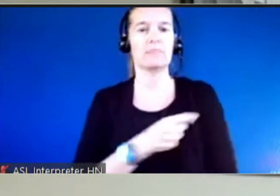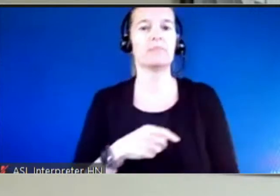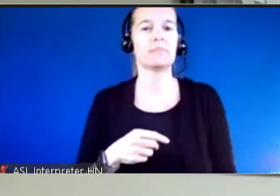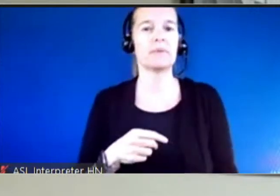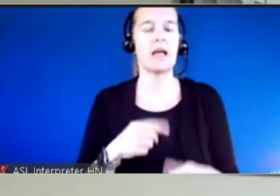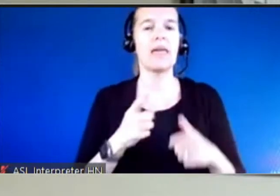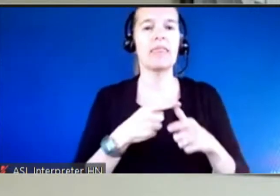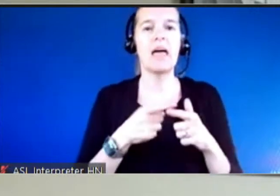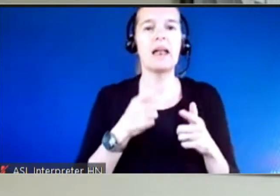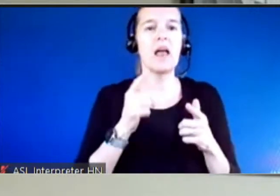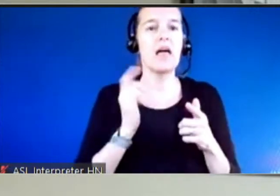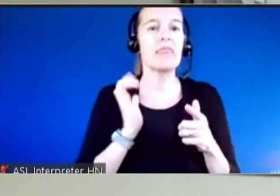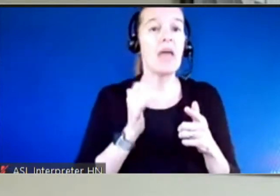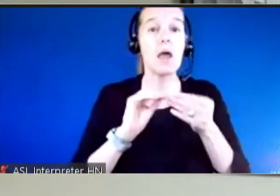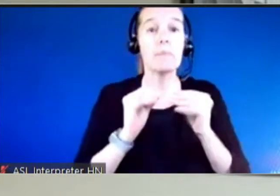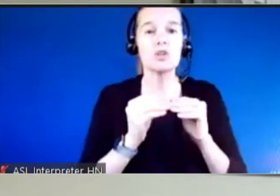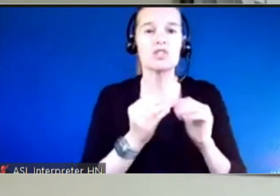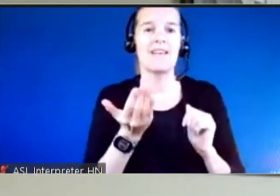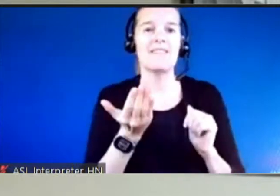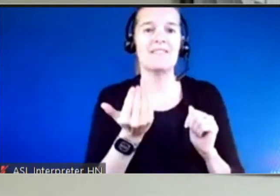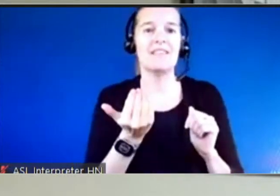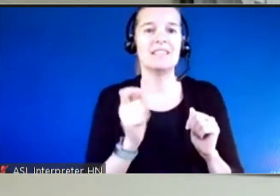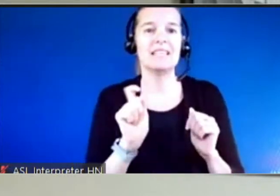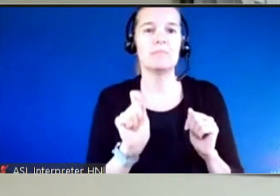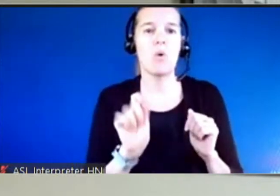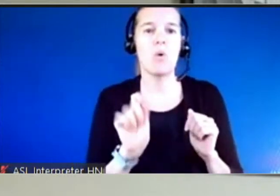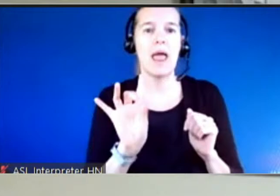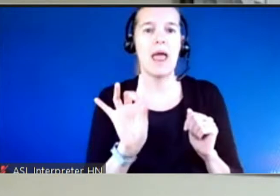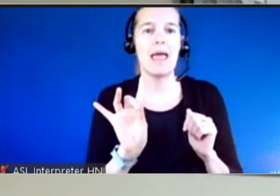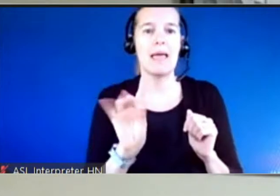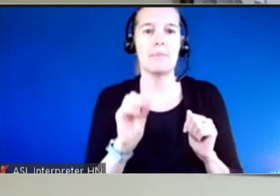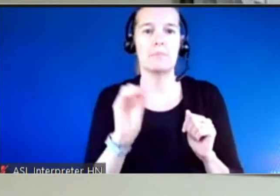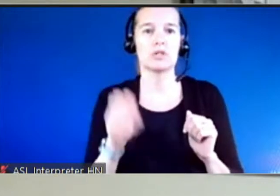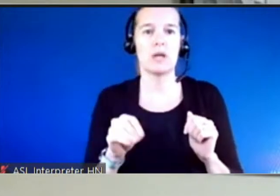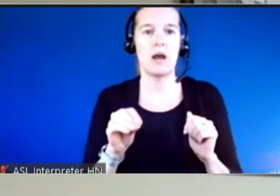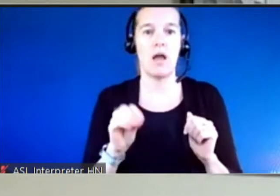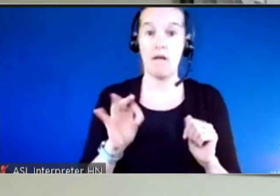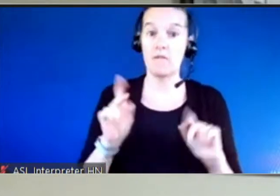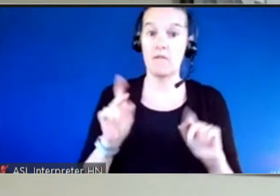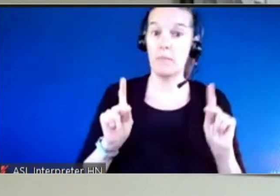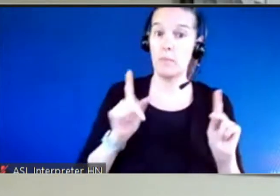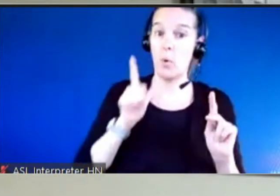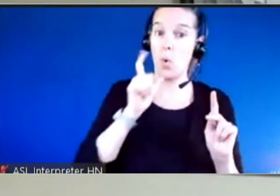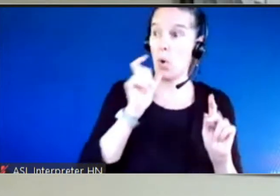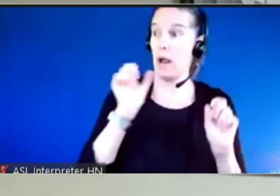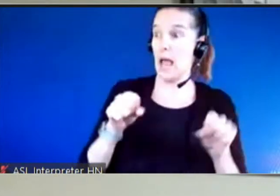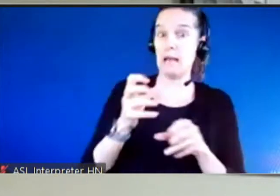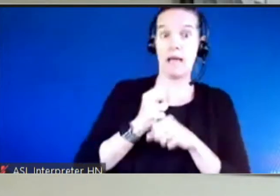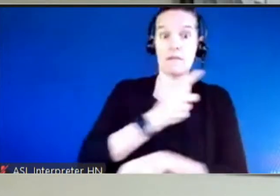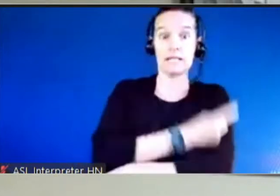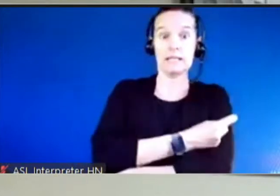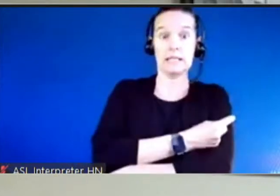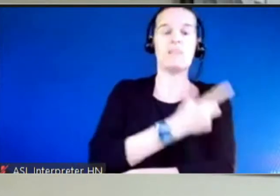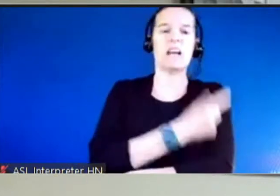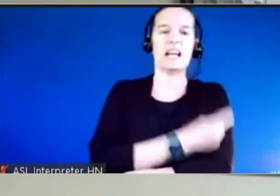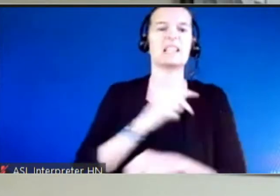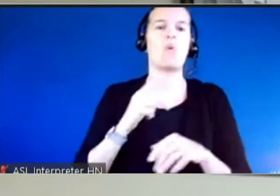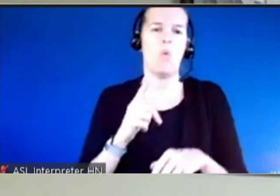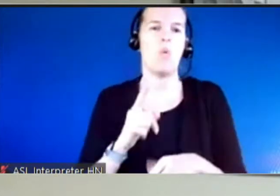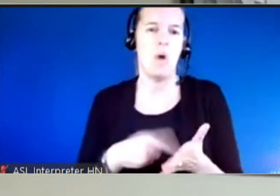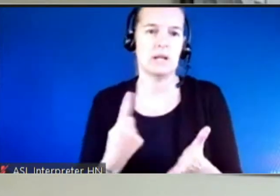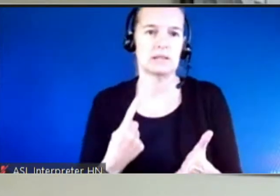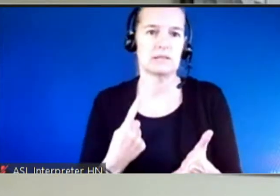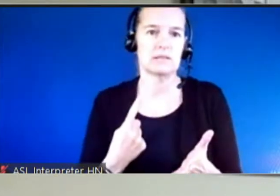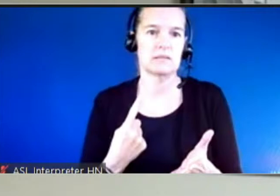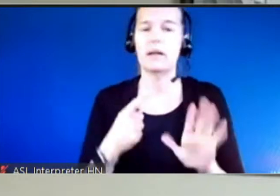15.8% of eligible people have been vaccinated at least once. This doesn't include those who are vaccinated